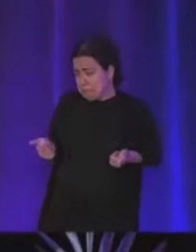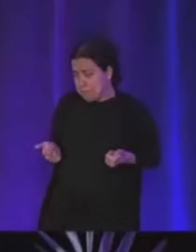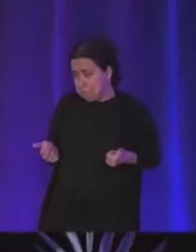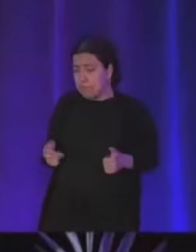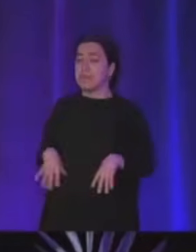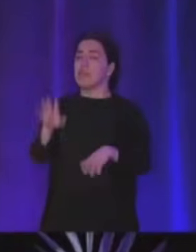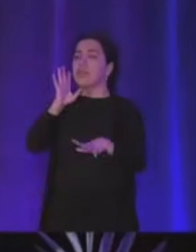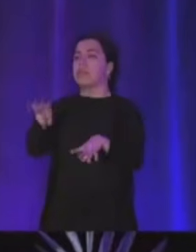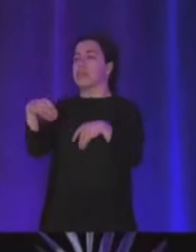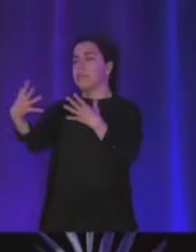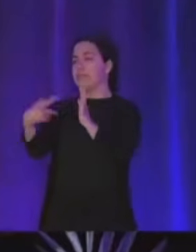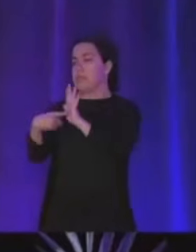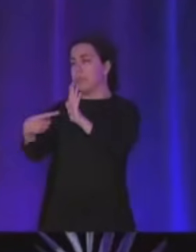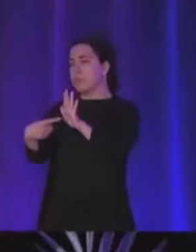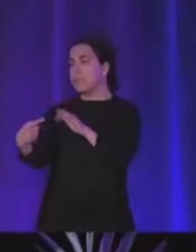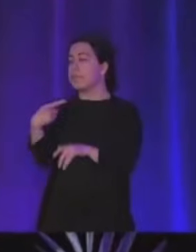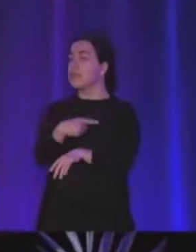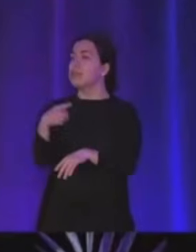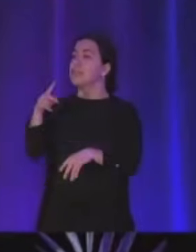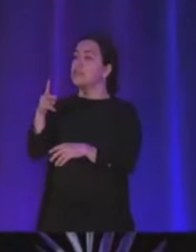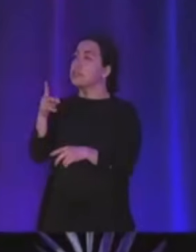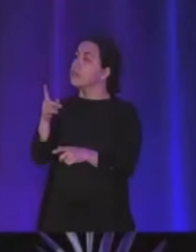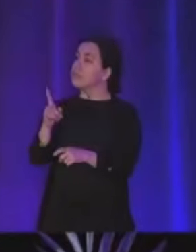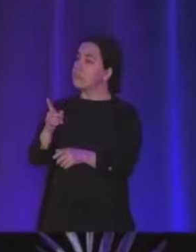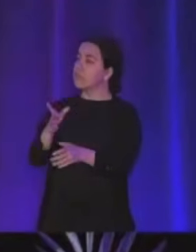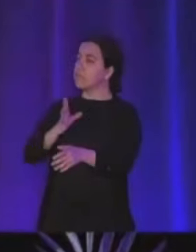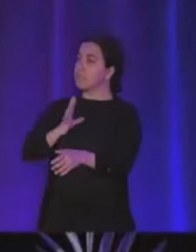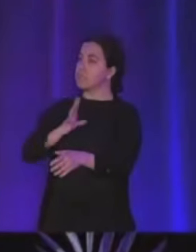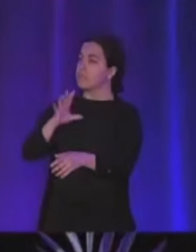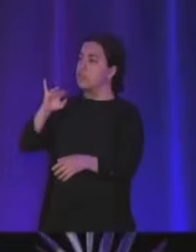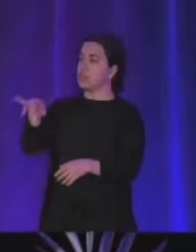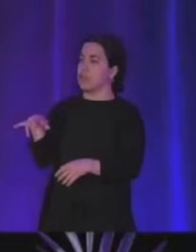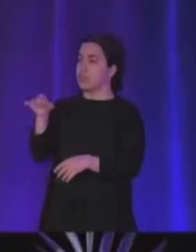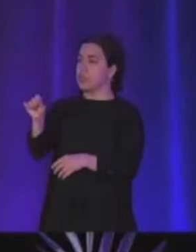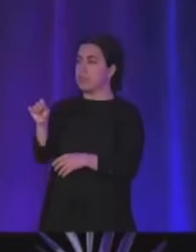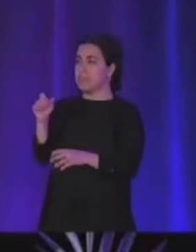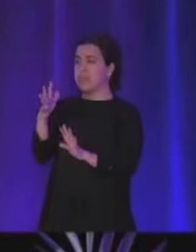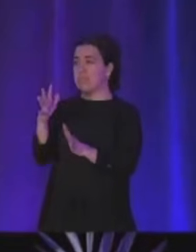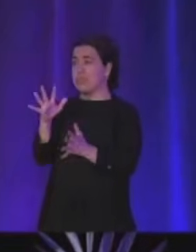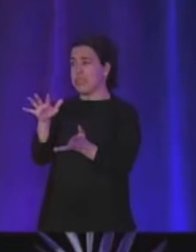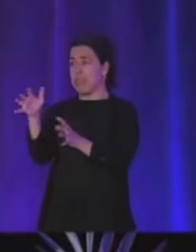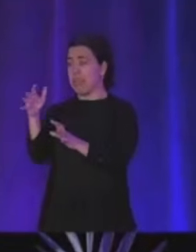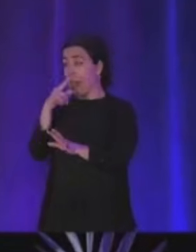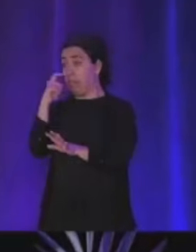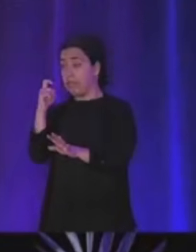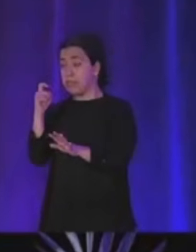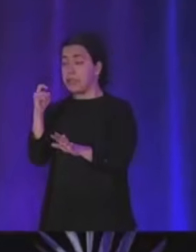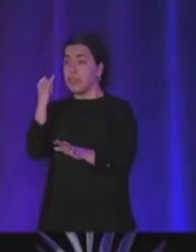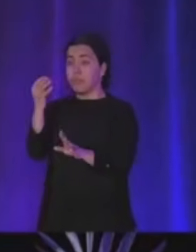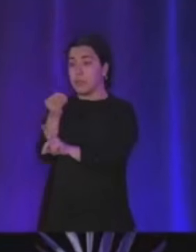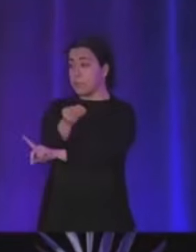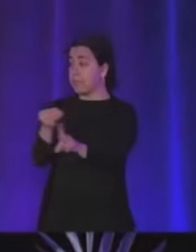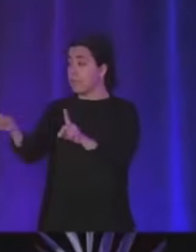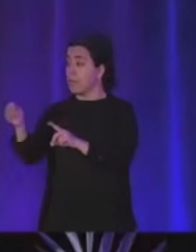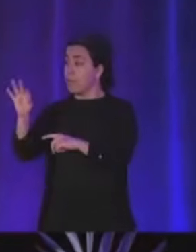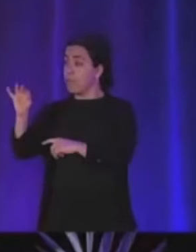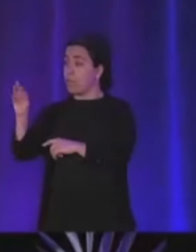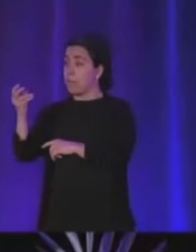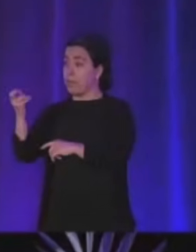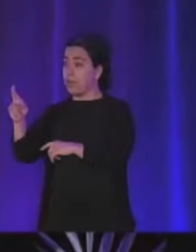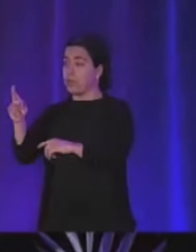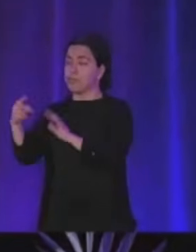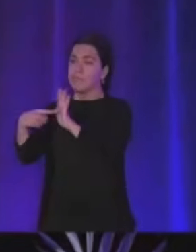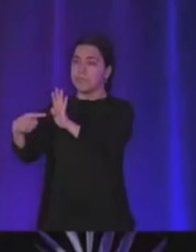example. This is valid JavaScript. It's very ugly. It's friend equals friend or me. If you were to pass this to a formatter such as Prettier, it might